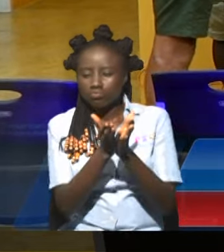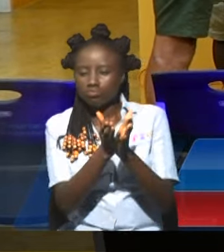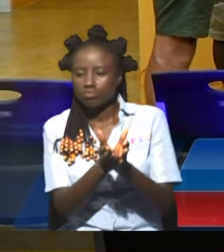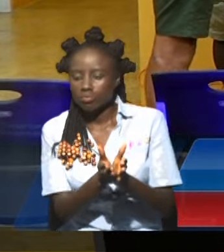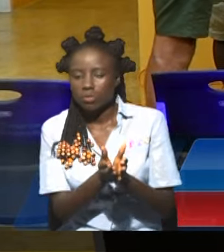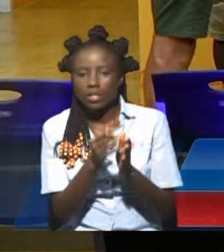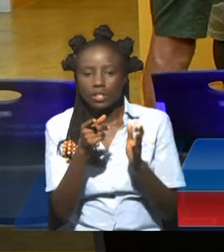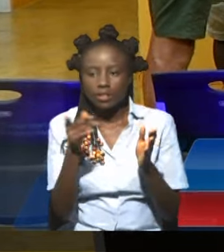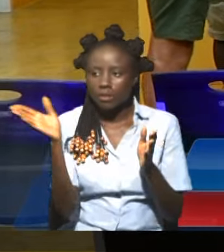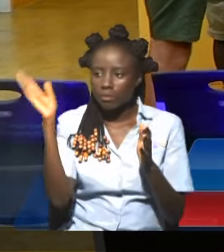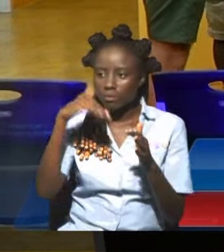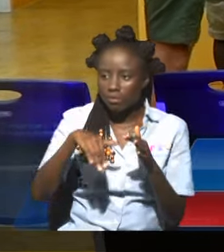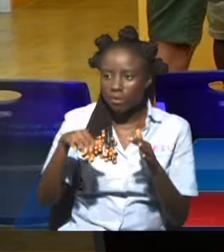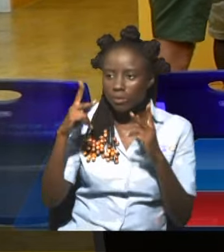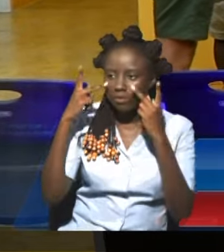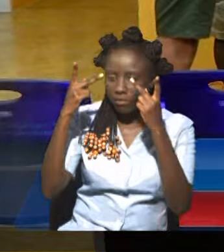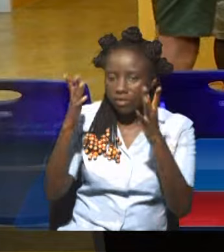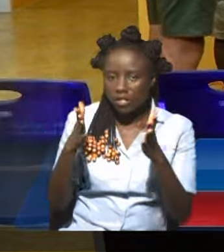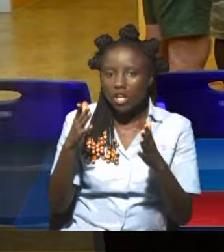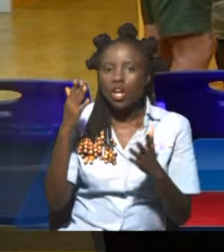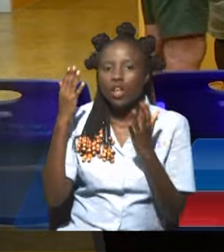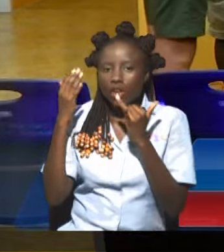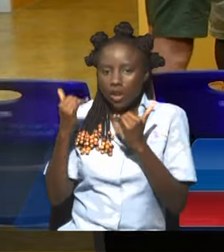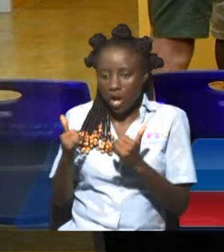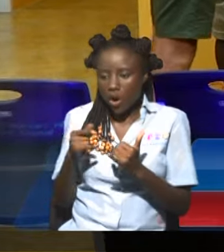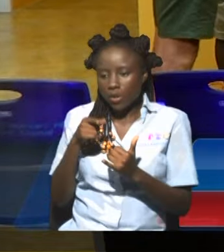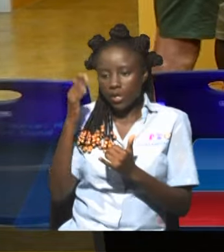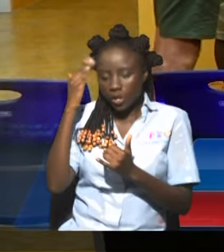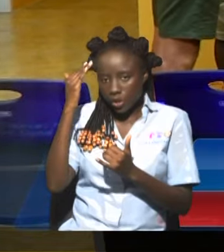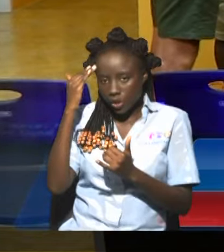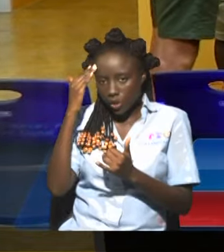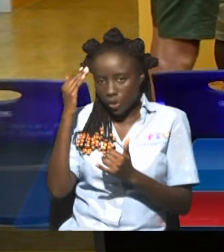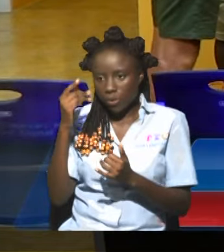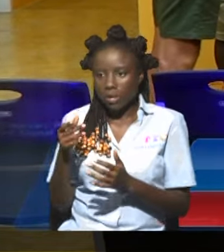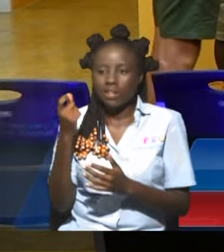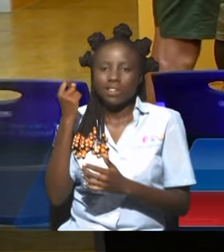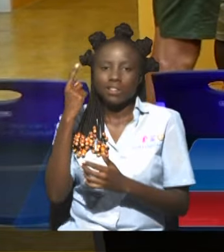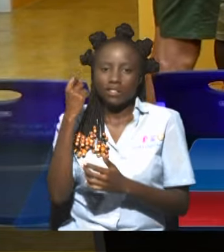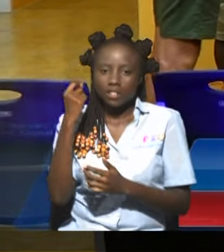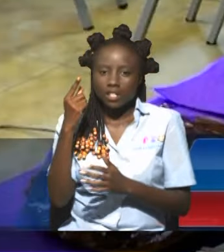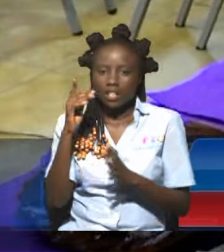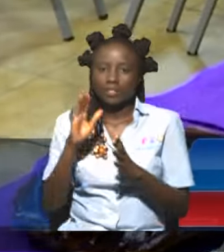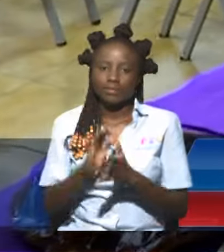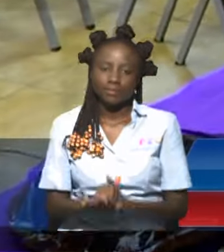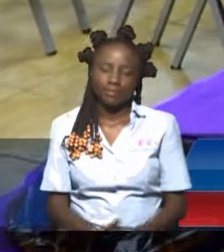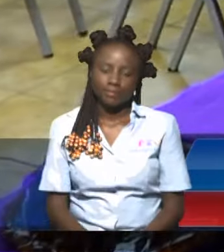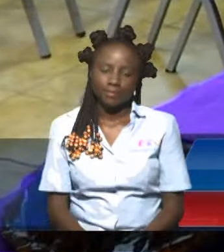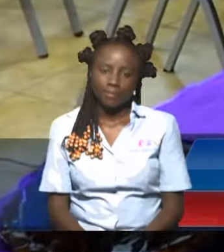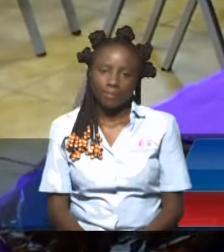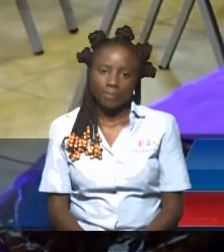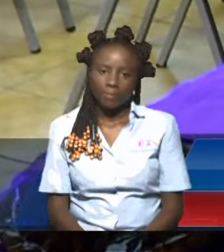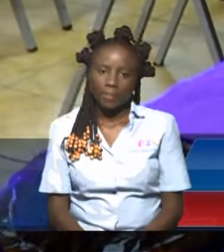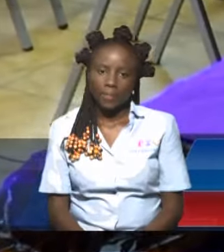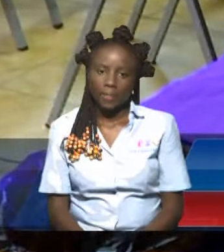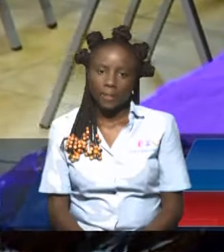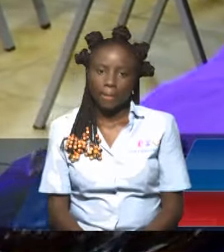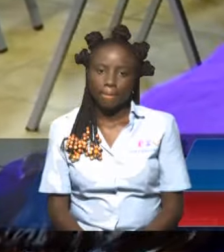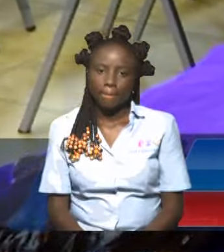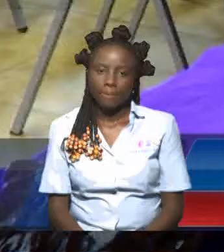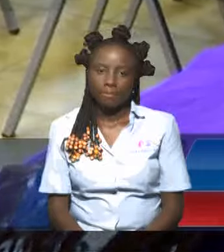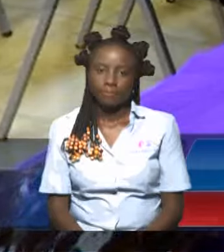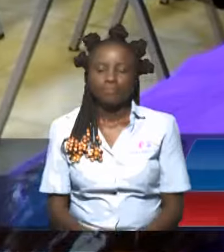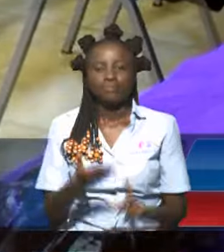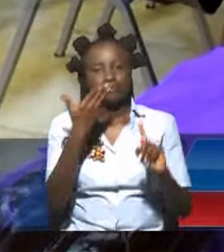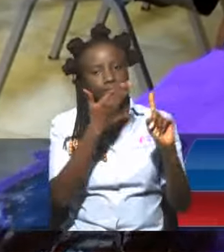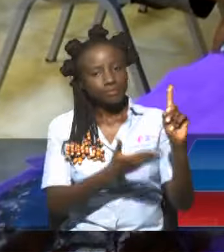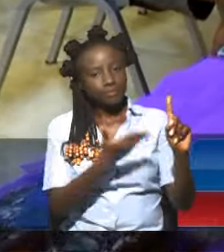to learn more about with the help of the public engaging with us in the Turtle Spotter Challenge. Dr. Manet is encouraging all to